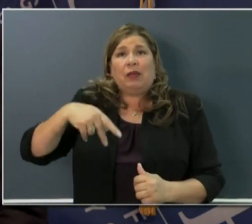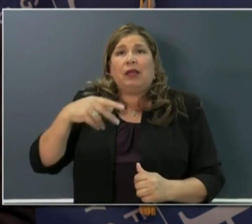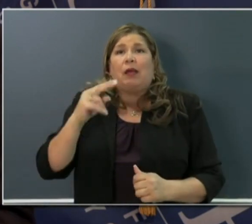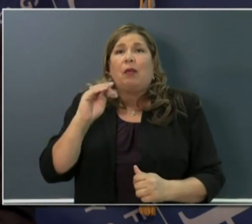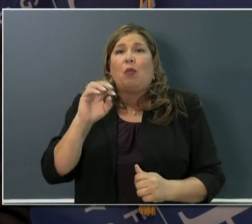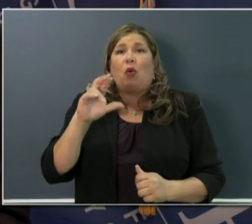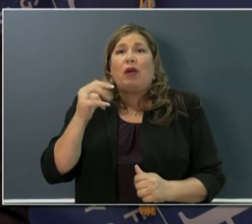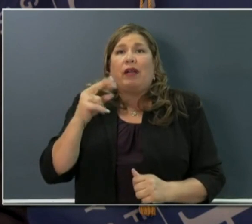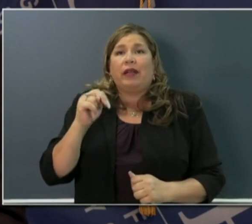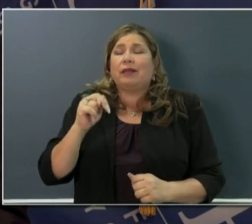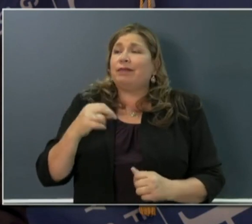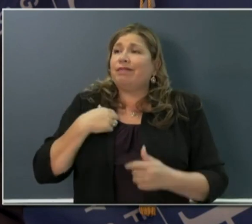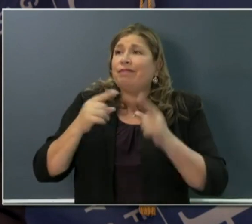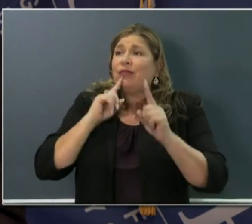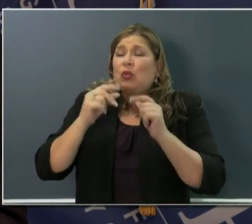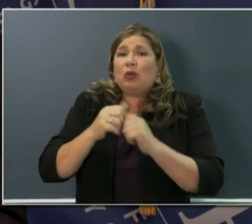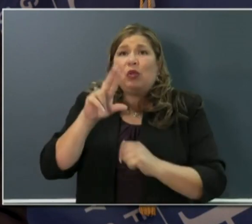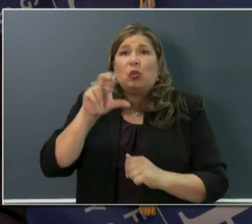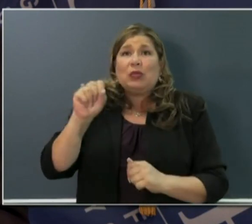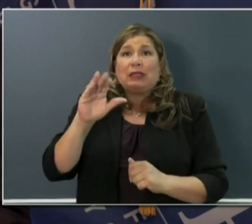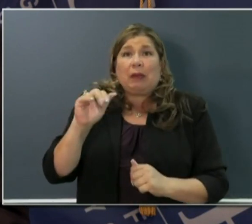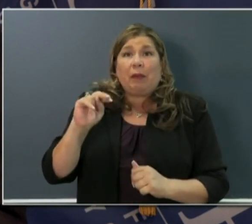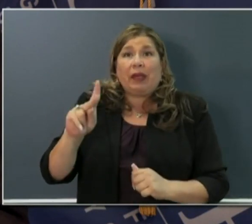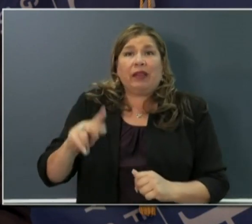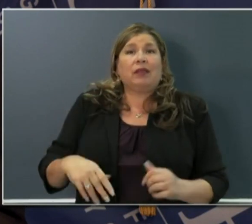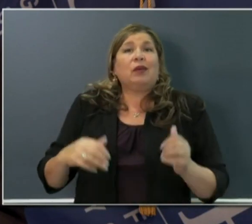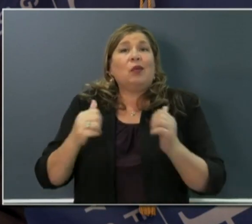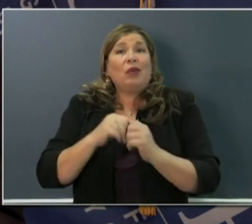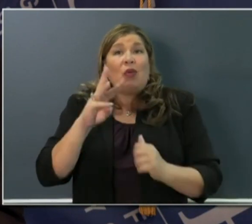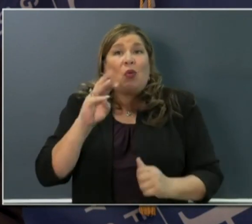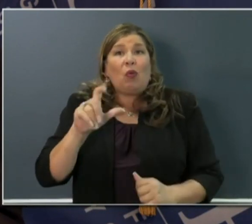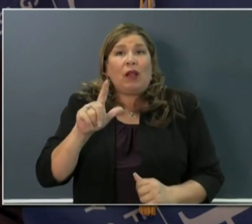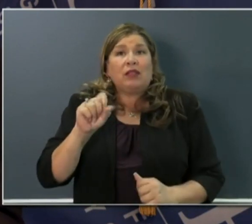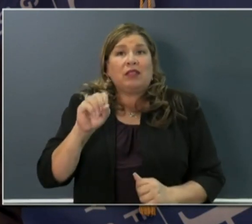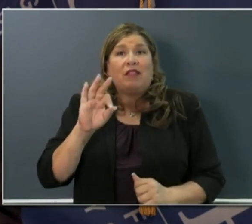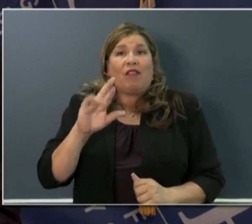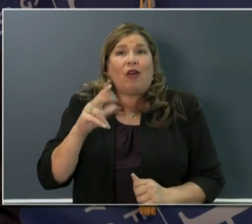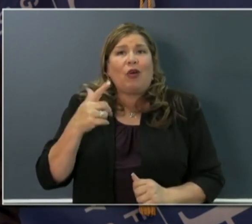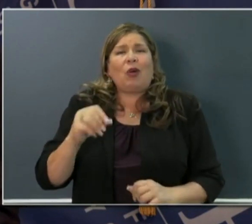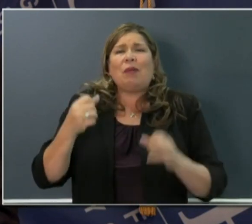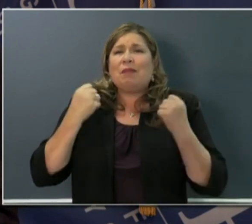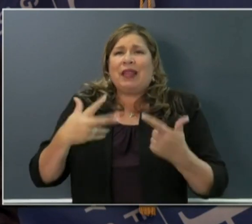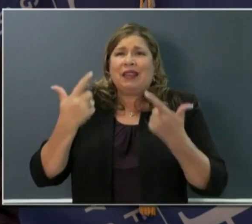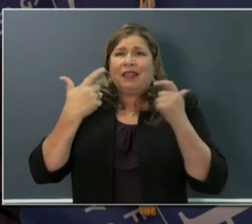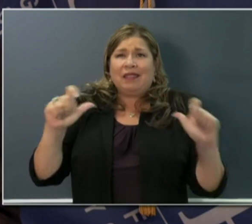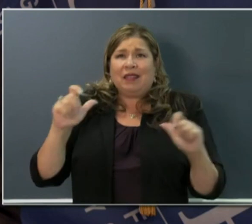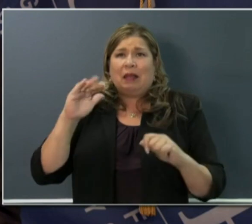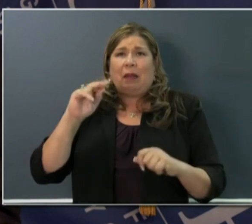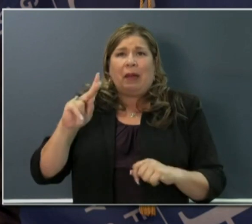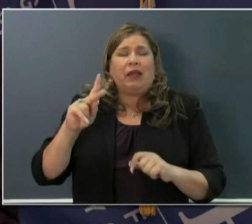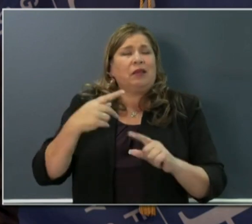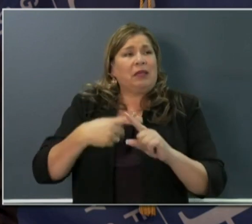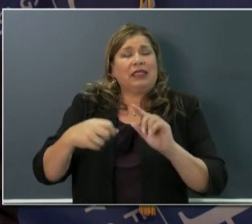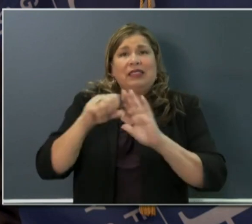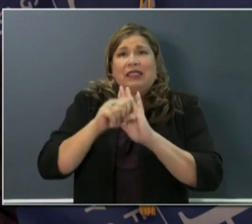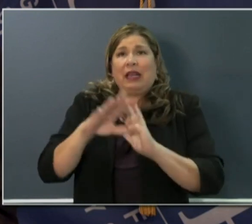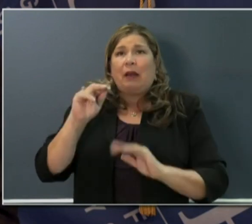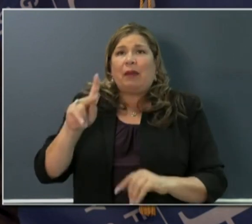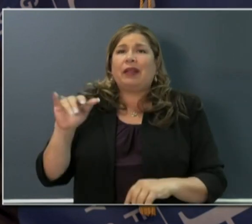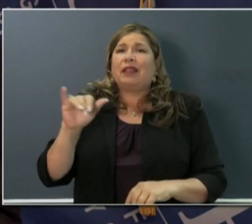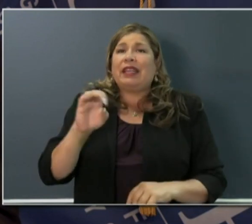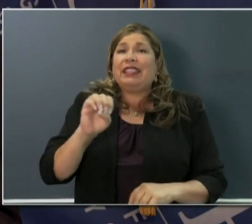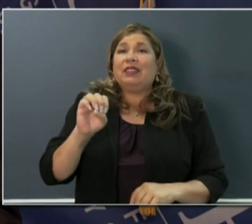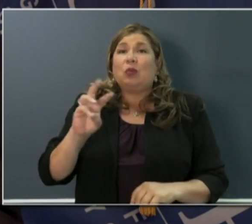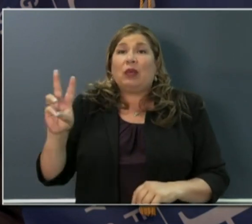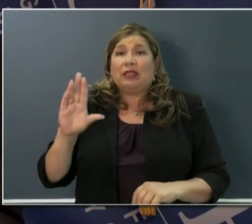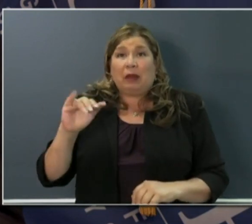of U.S. Bank, Wells Fargo, a number of other of our nation's largest institutions, and state banks like East West Bank